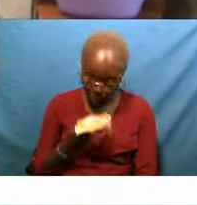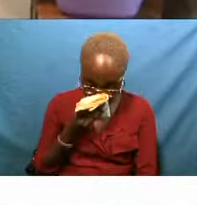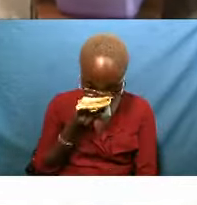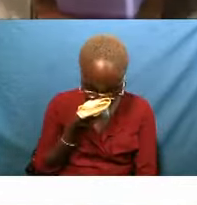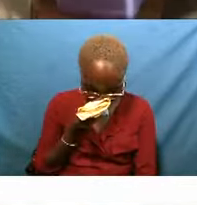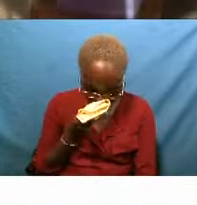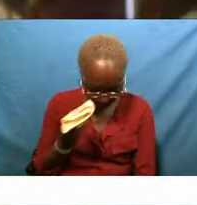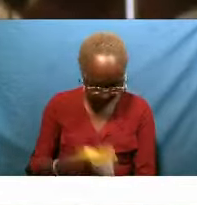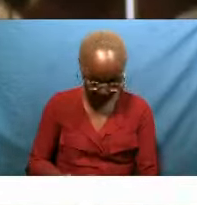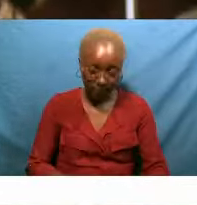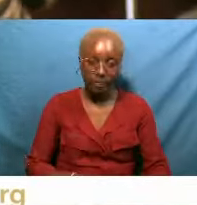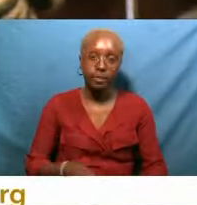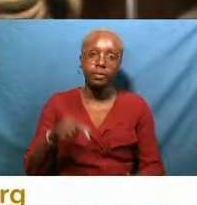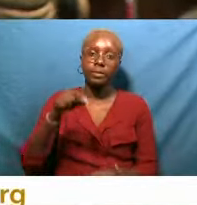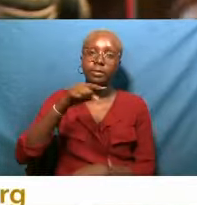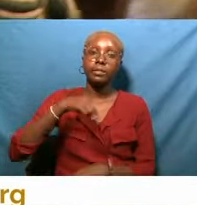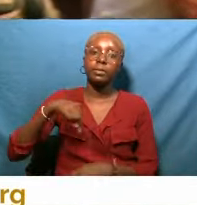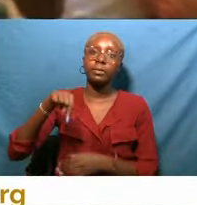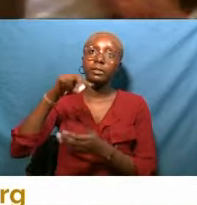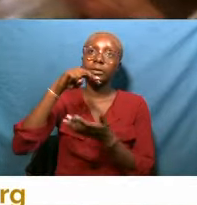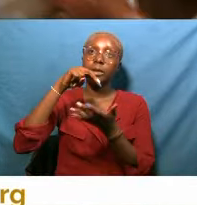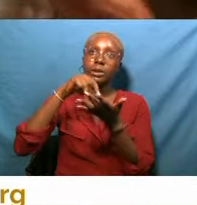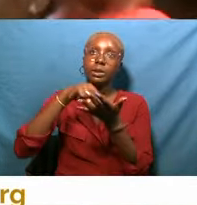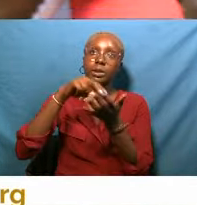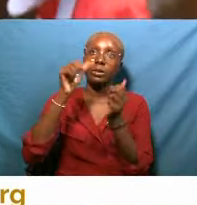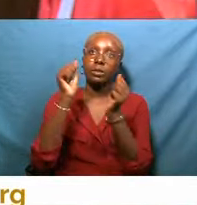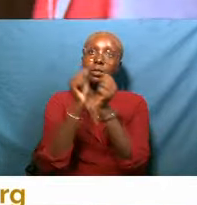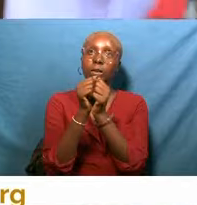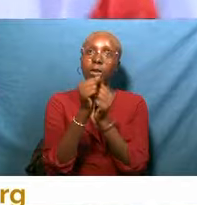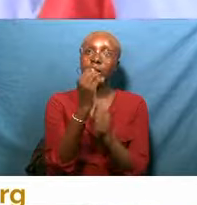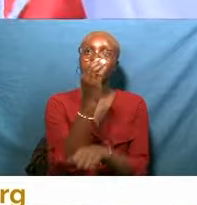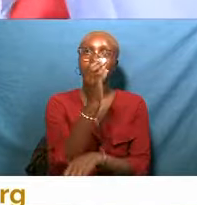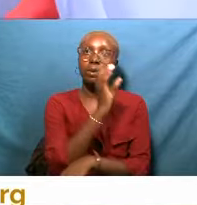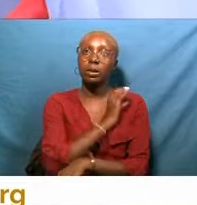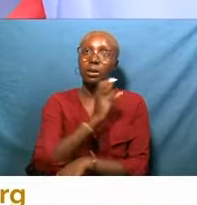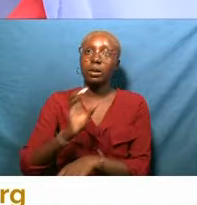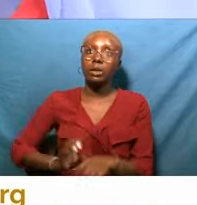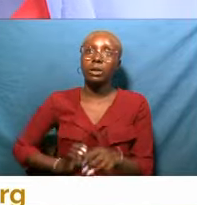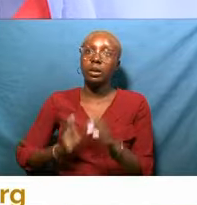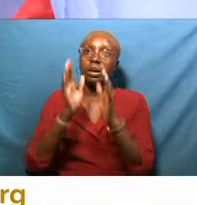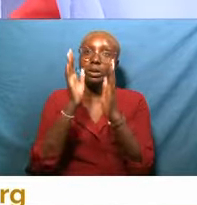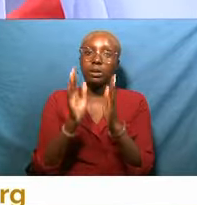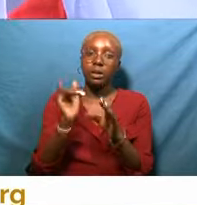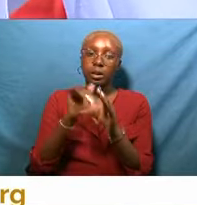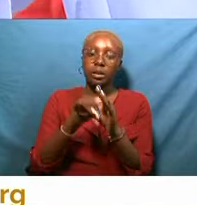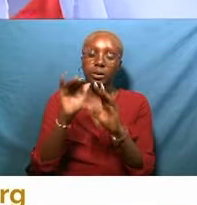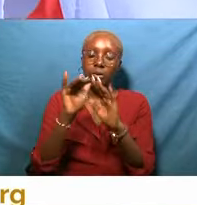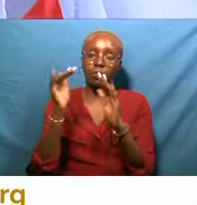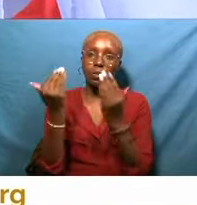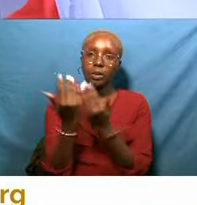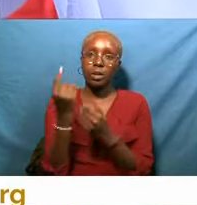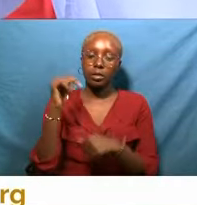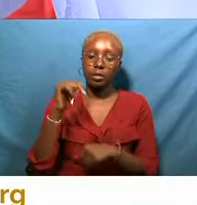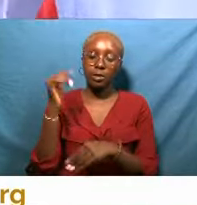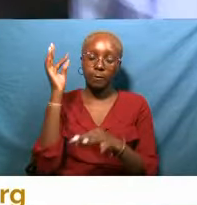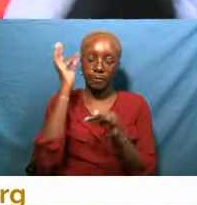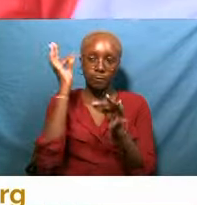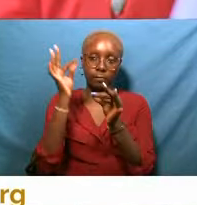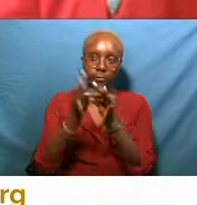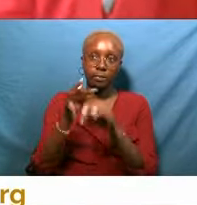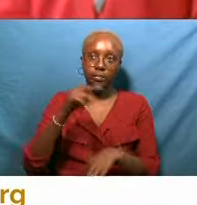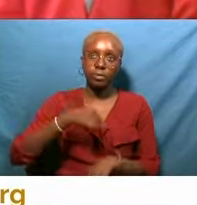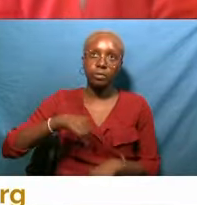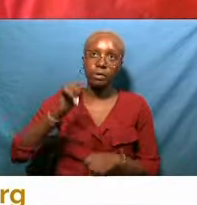We stand together with Christians throughout the centuries and throughout the world today to affirm our faith in the words of the